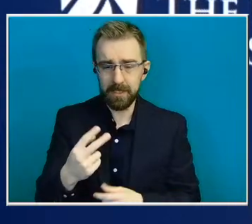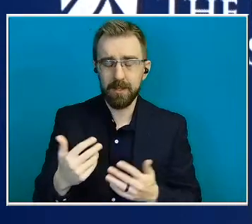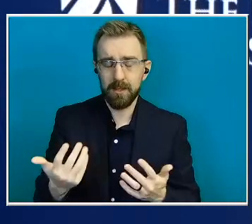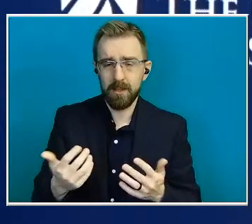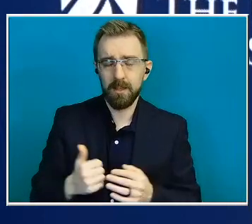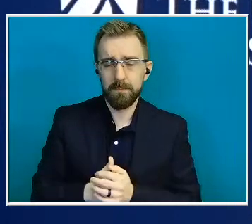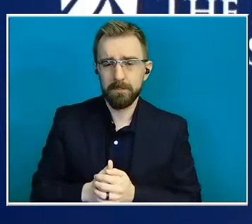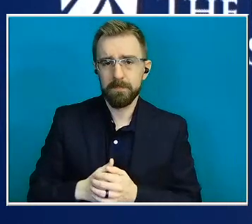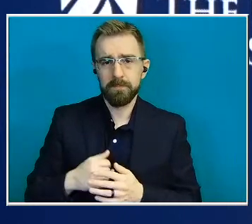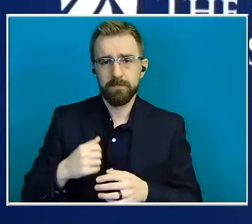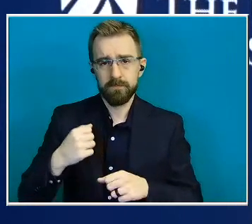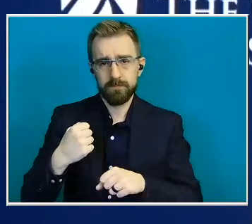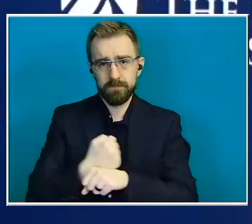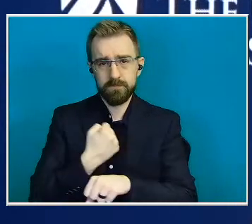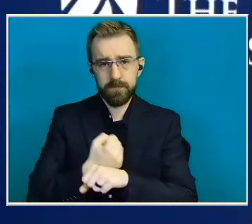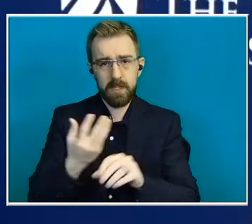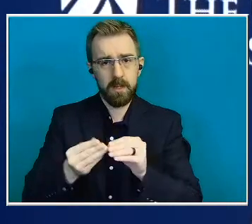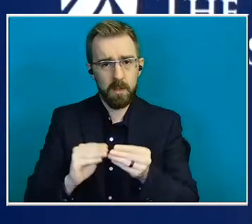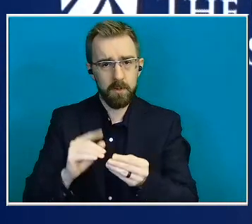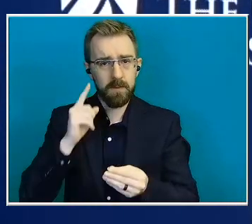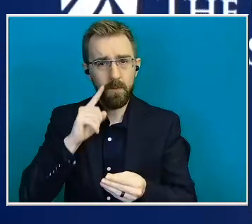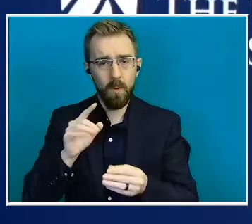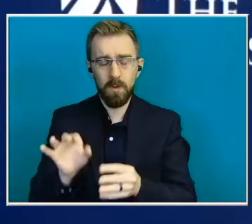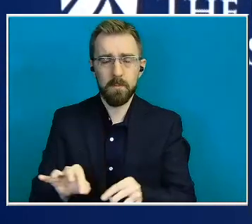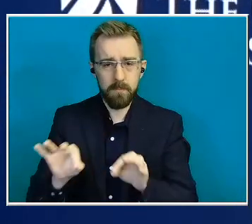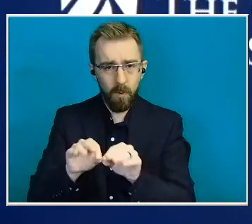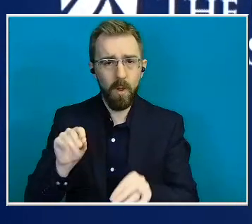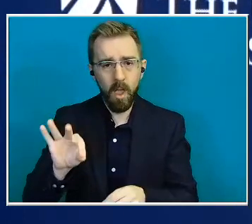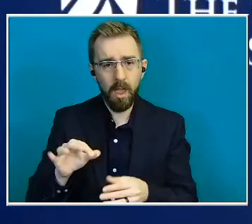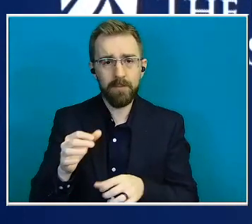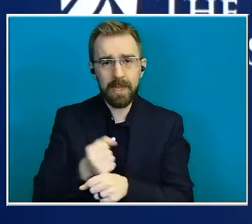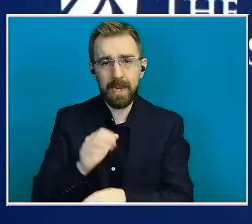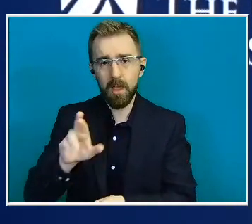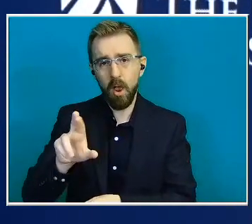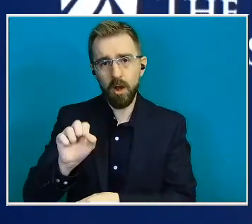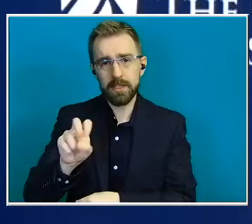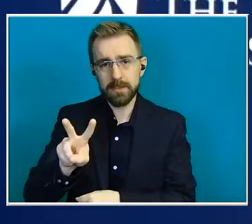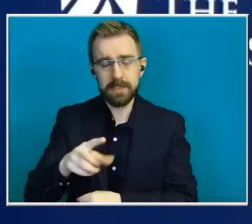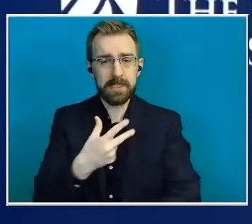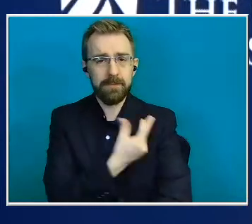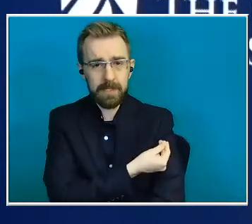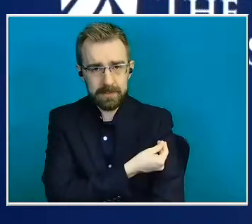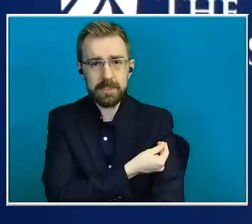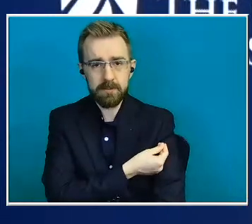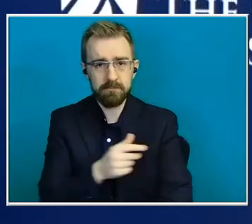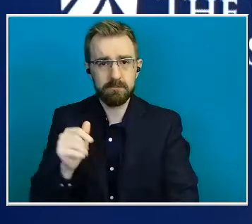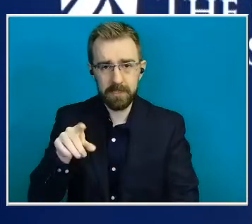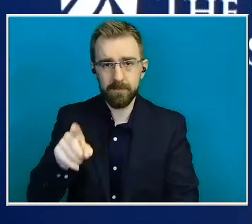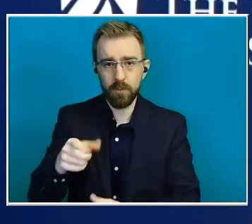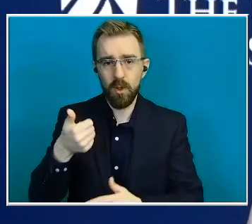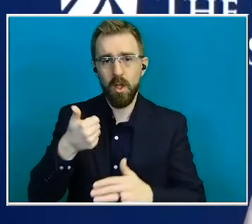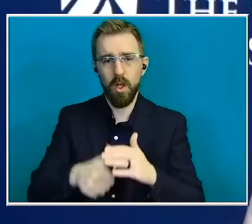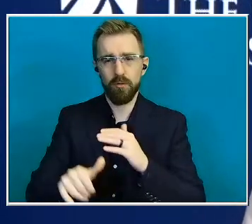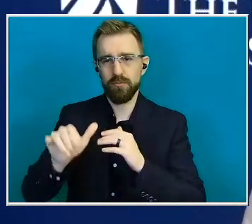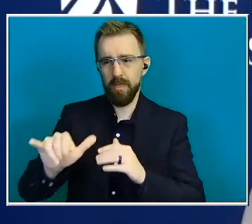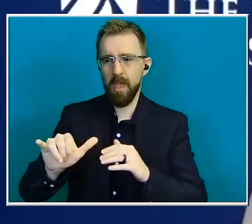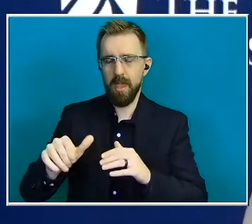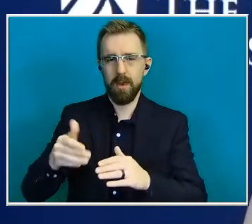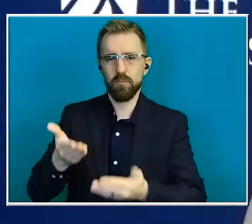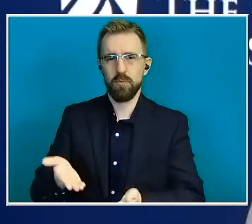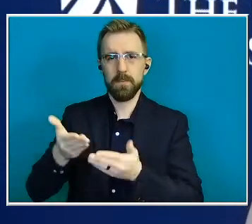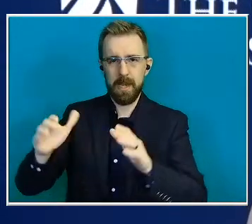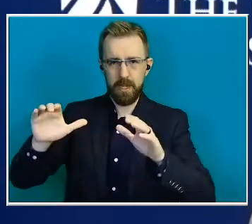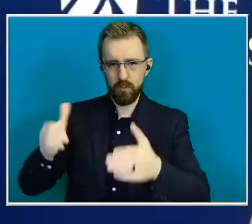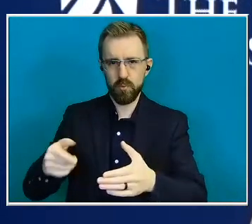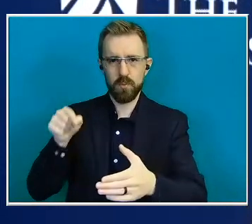out on the vital importance of getting your RSV vaccination if you fall under that recommended group, how much